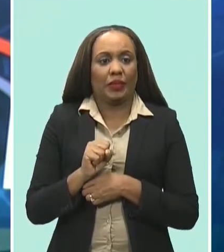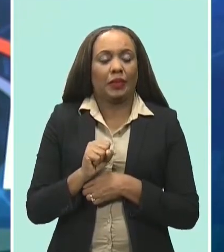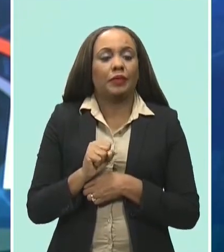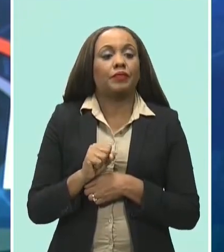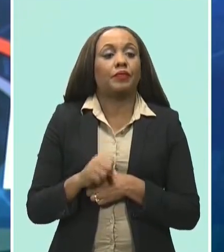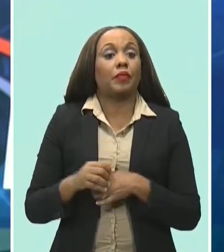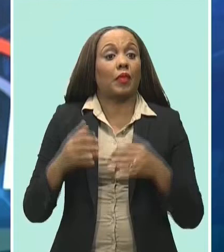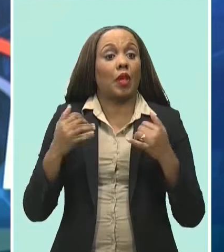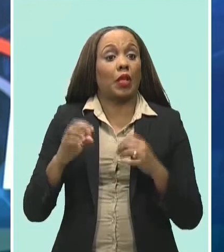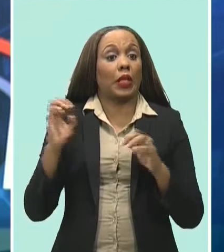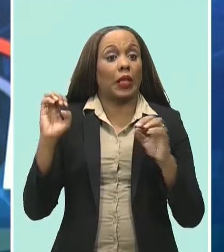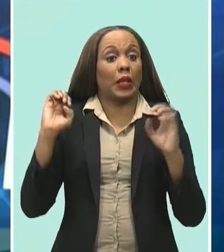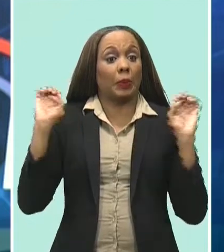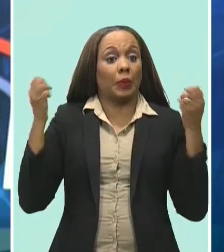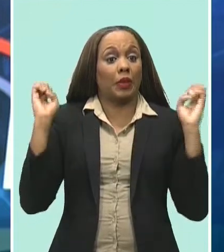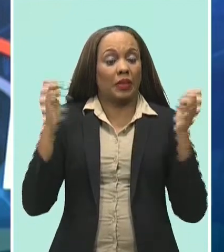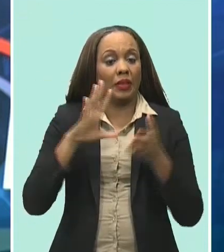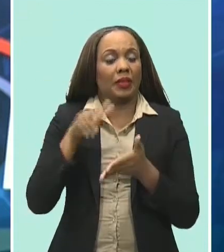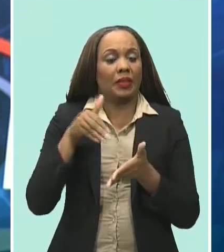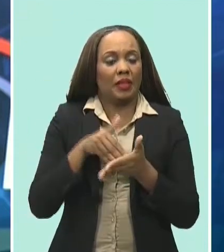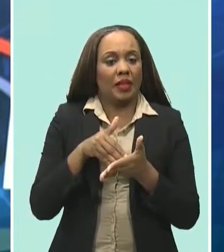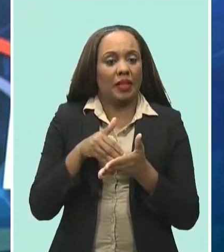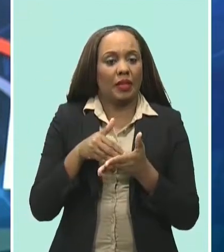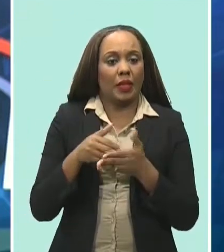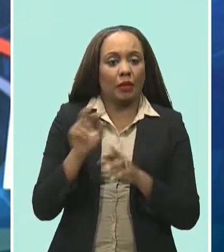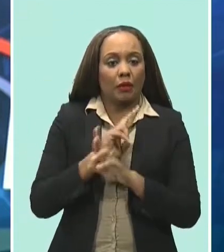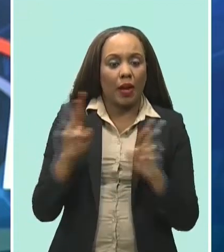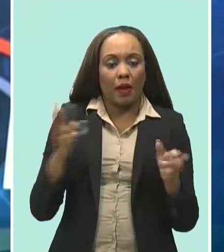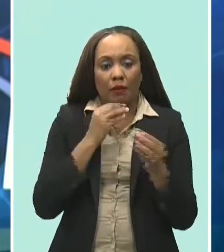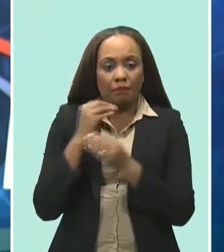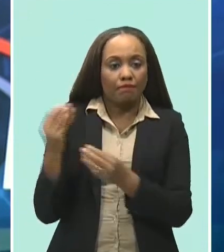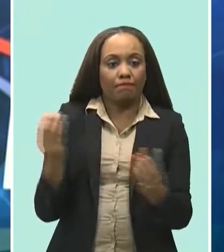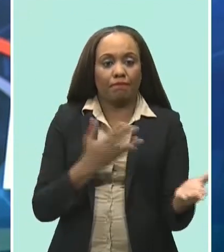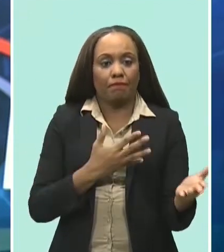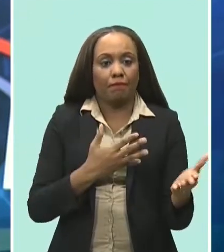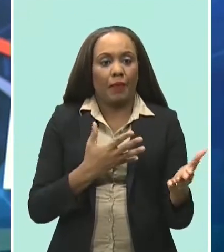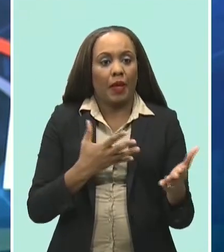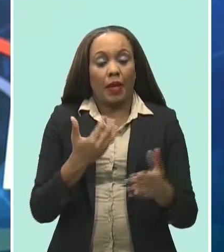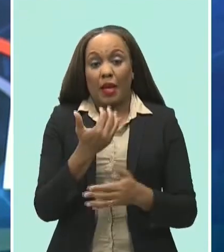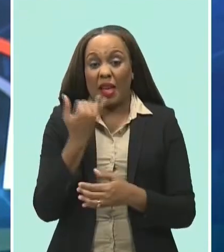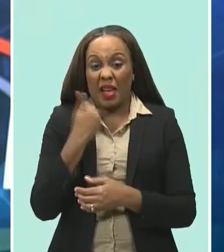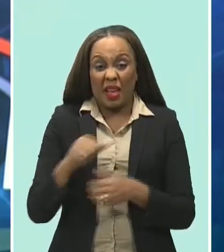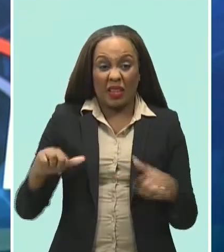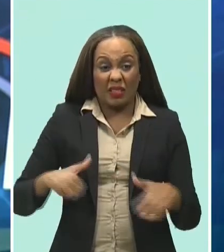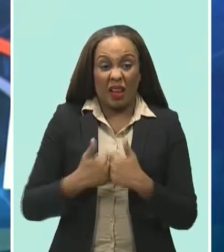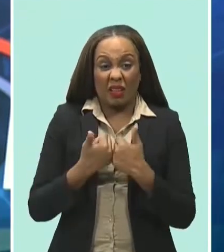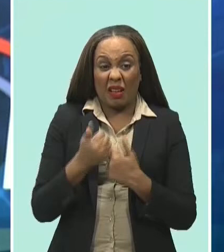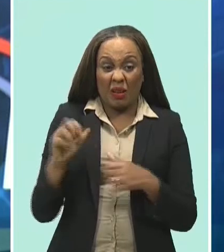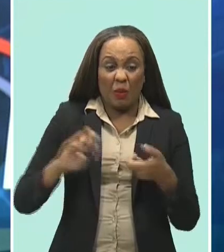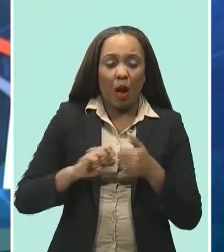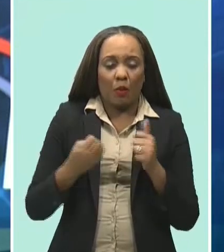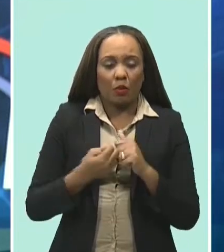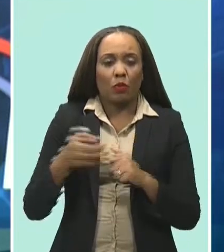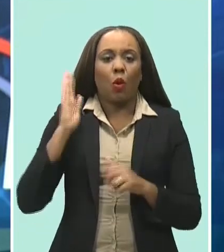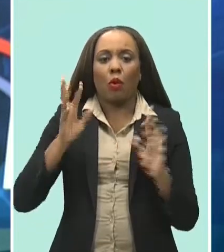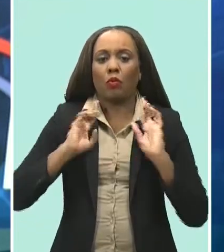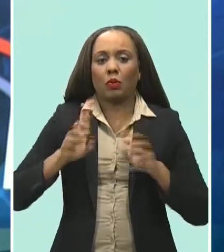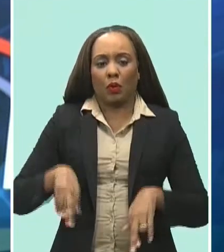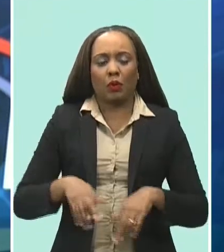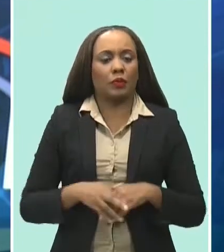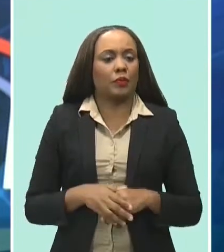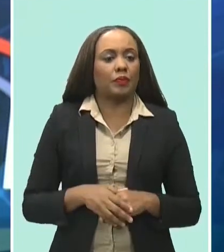Center, which meets daily to collate all available information and devise responses to the public health